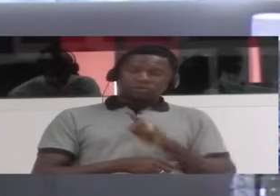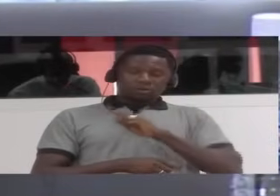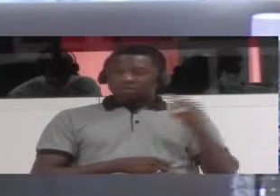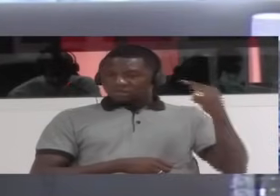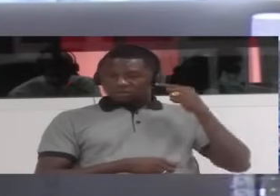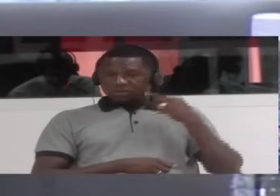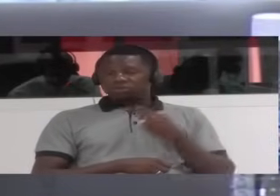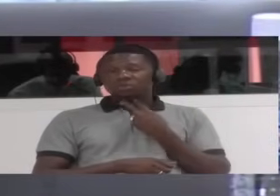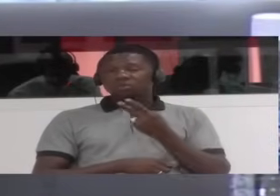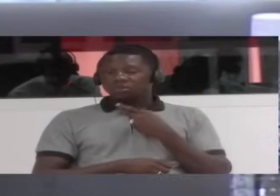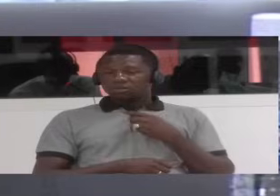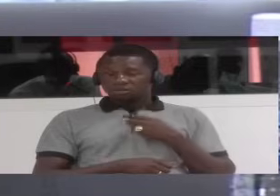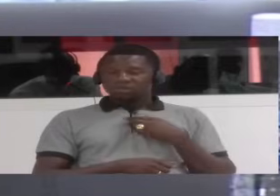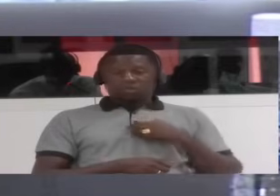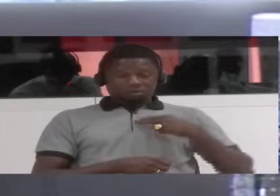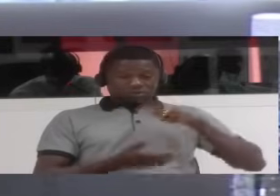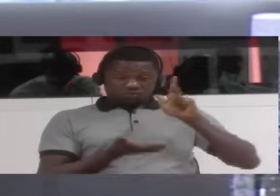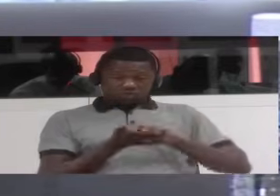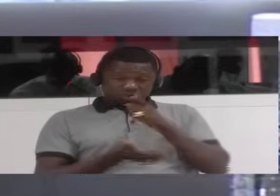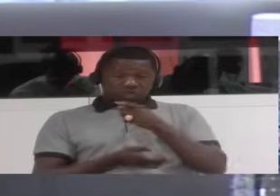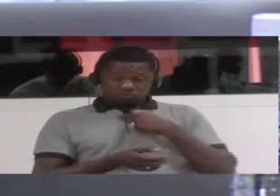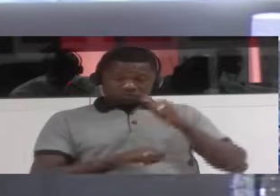But you confirm that you tortured him? Yeah, I do.